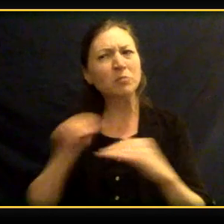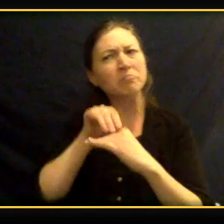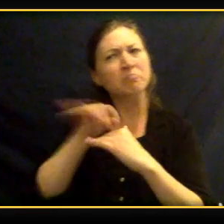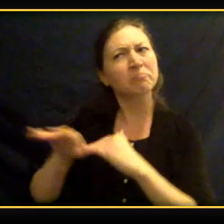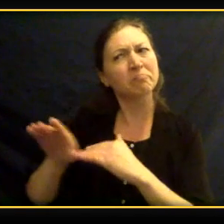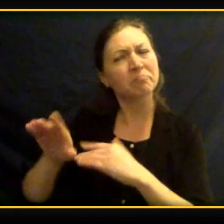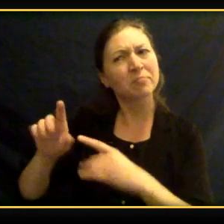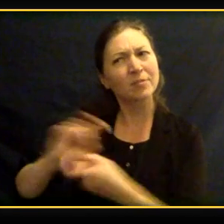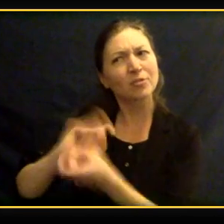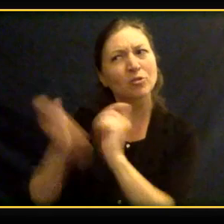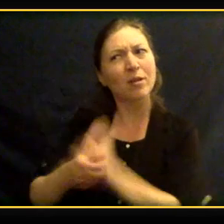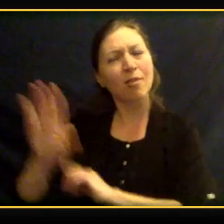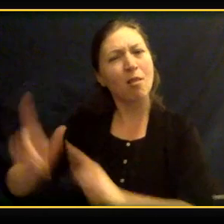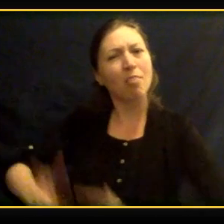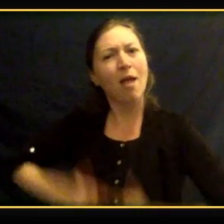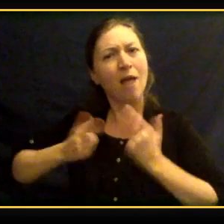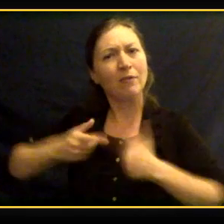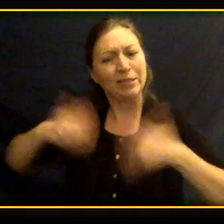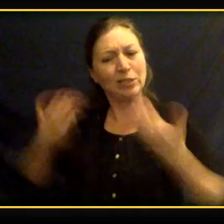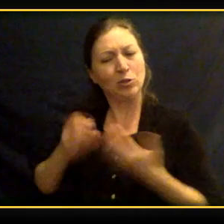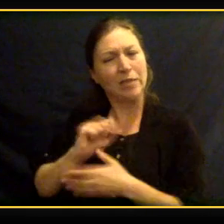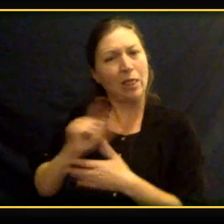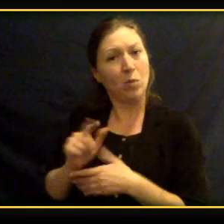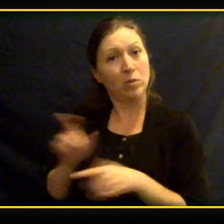but around the country.